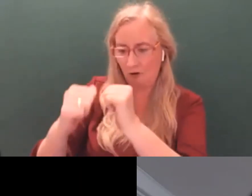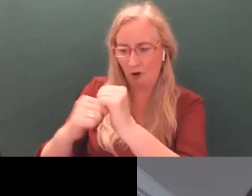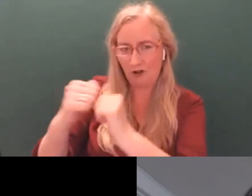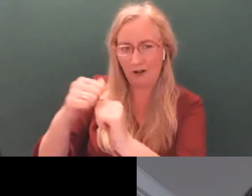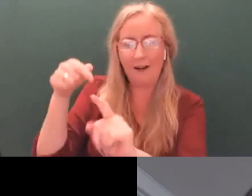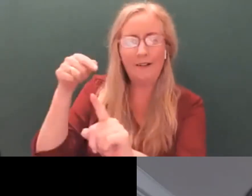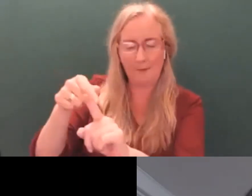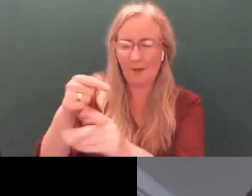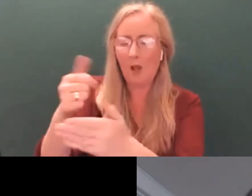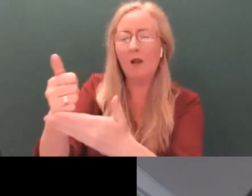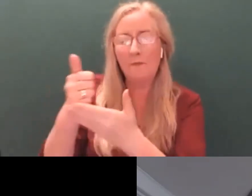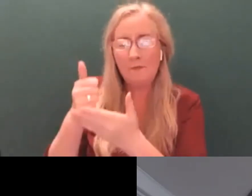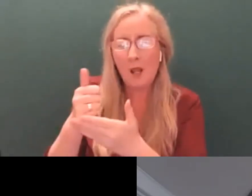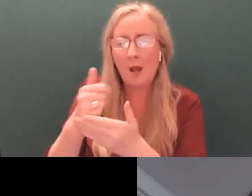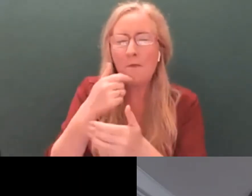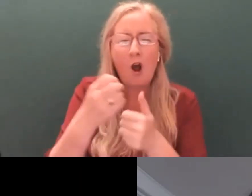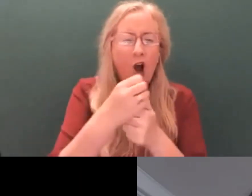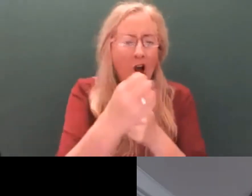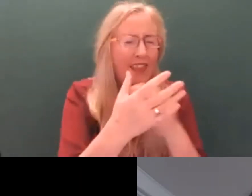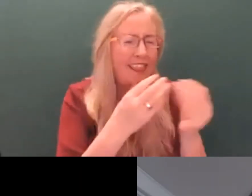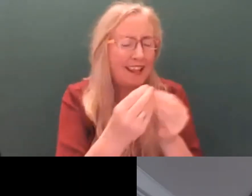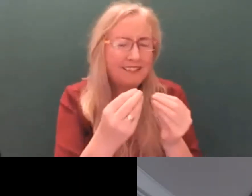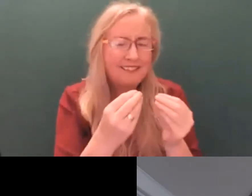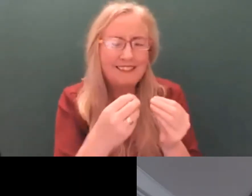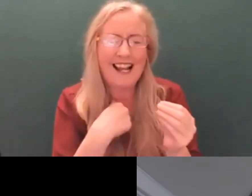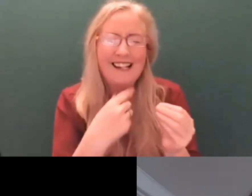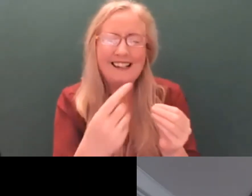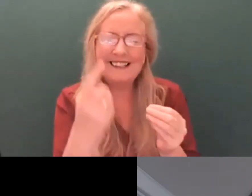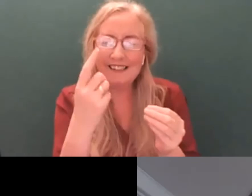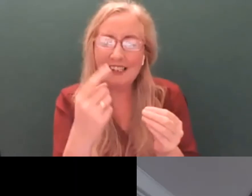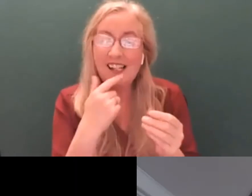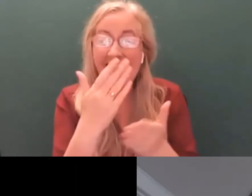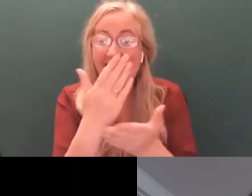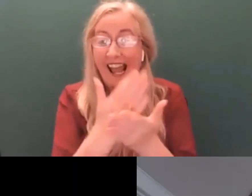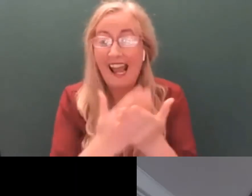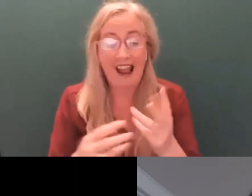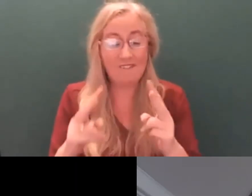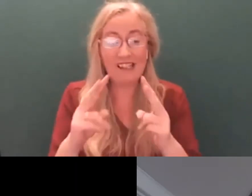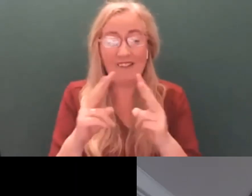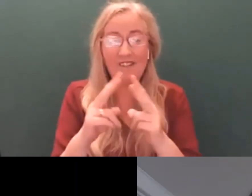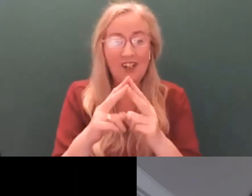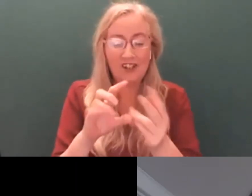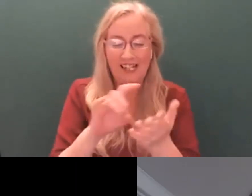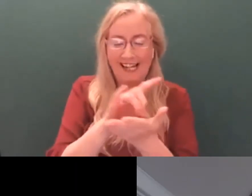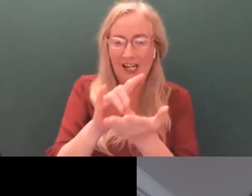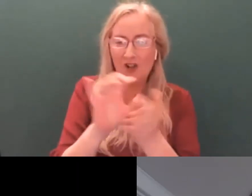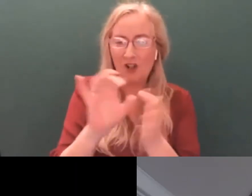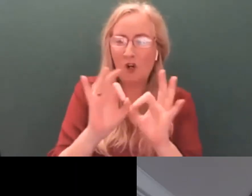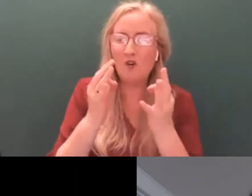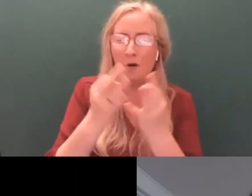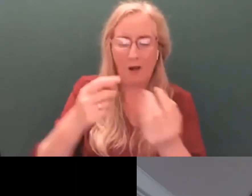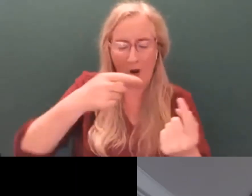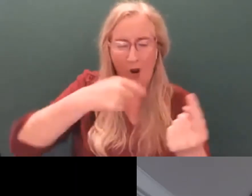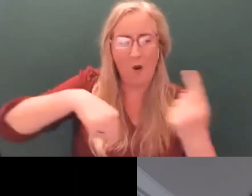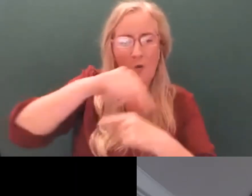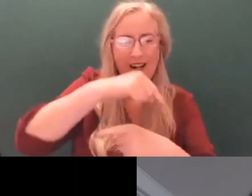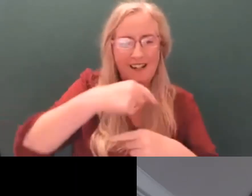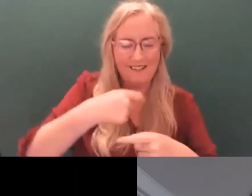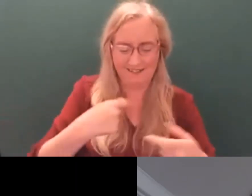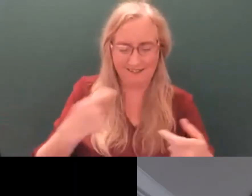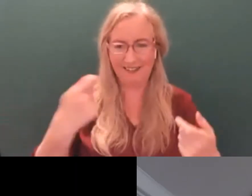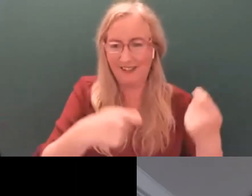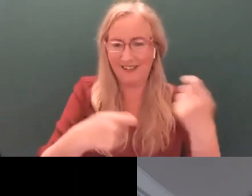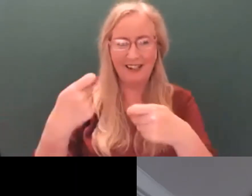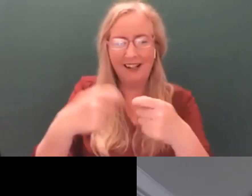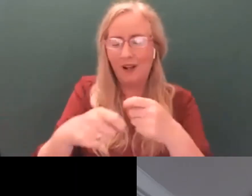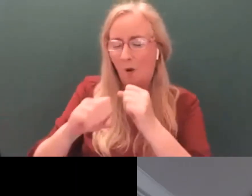But other things I've done, I'm half of the village history group where I live, and we cannot possibly afford the webinar